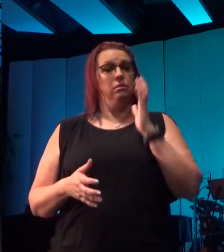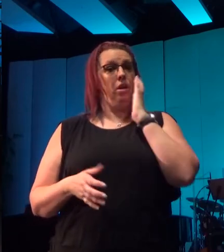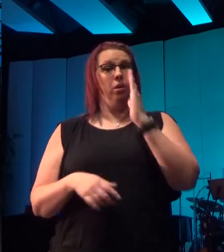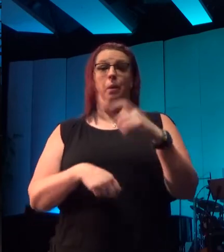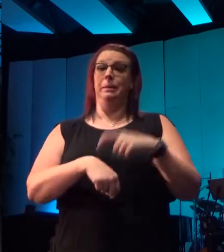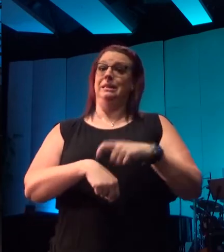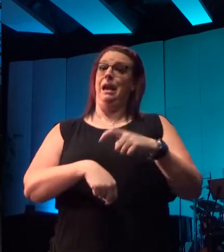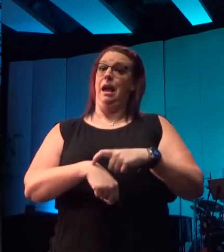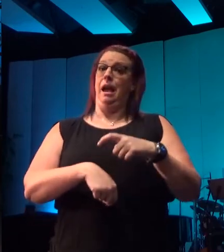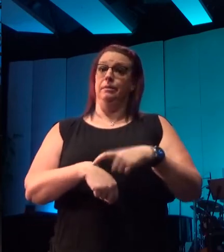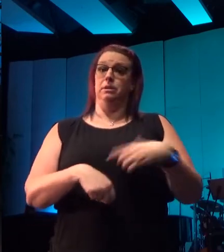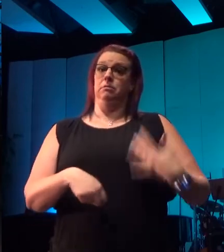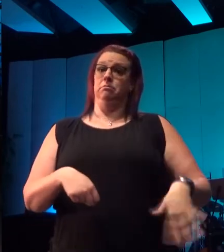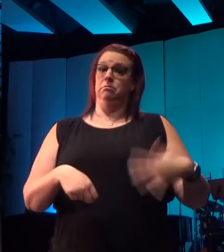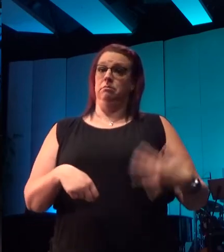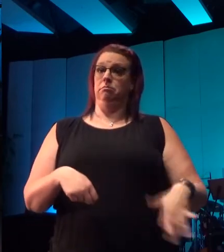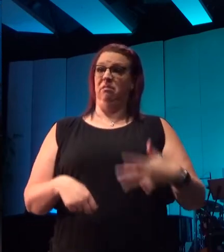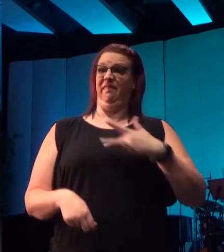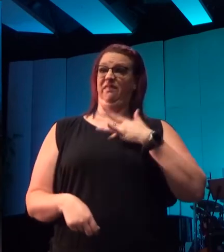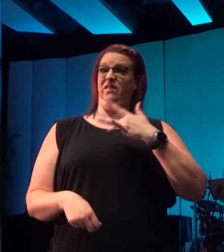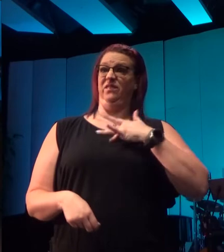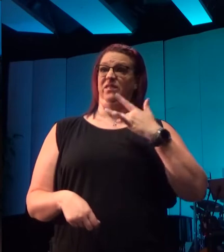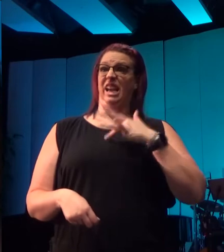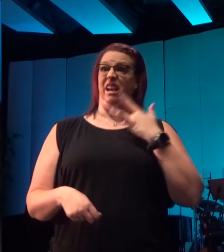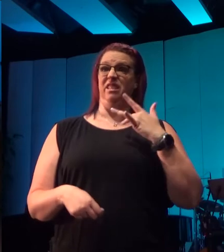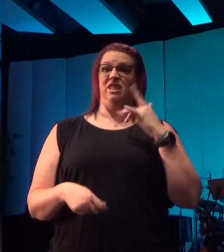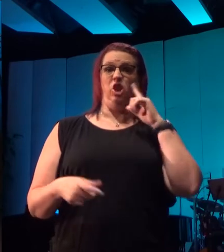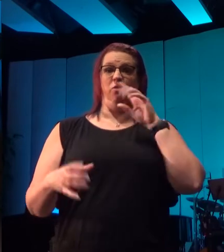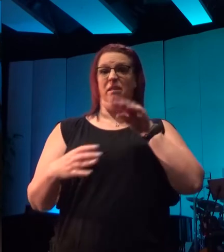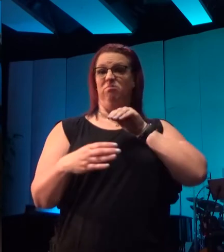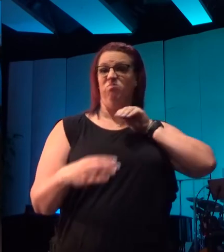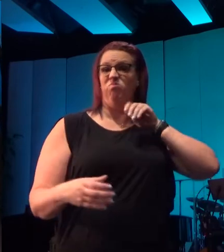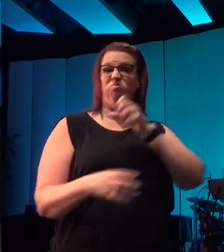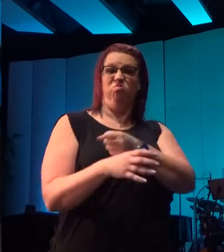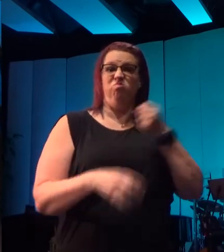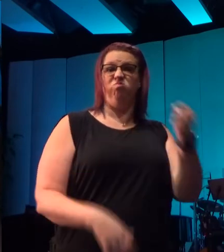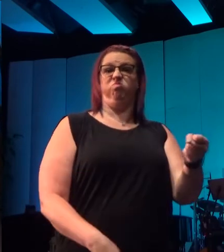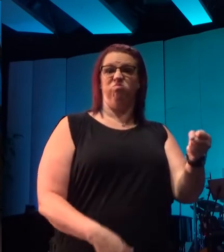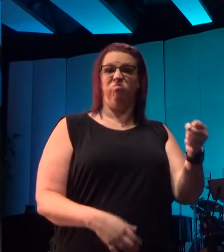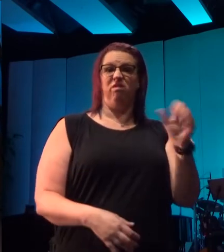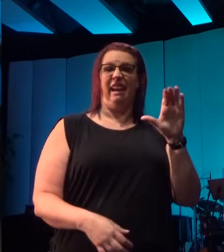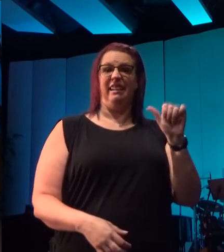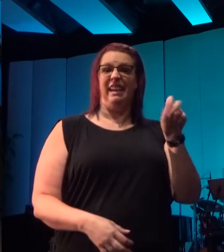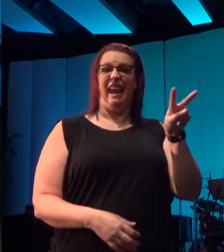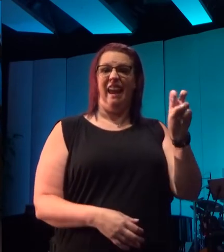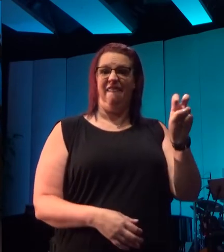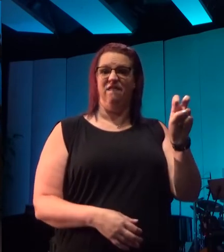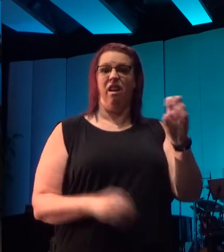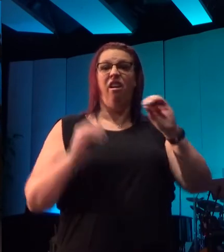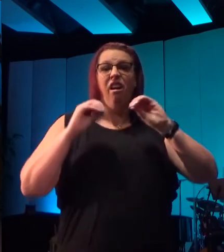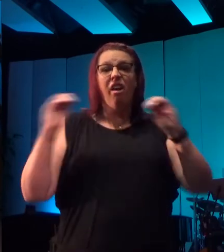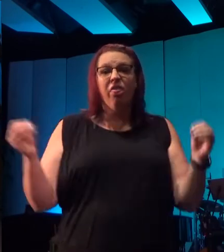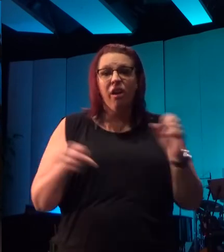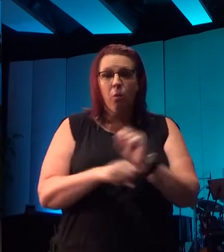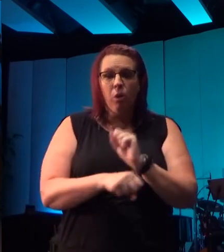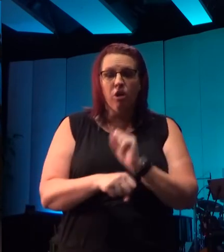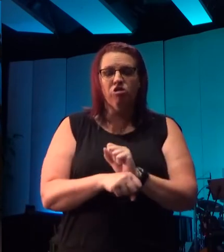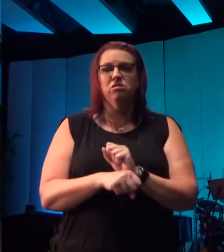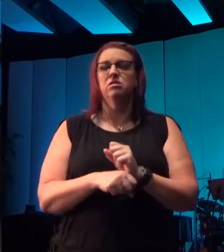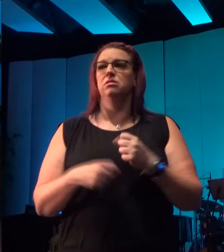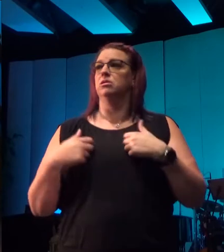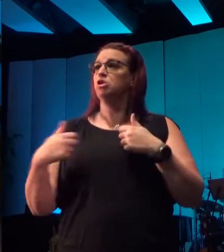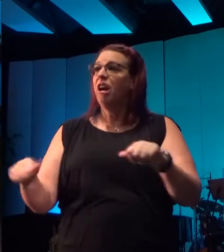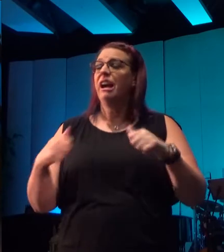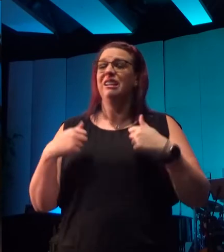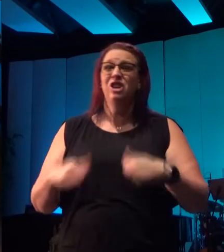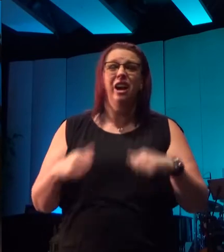times when it feels like we've been stuffed into a cave. Nothing's working. And we're trying everything we